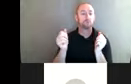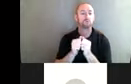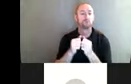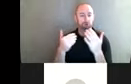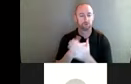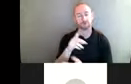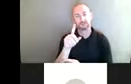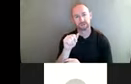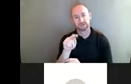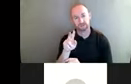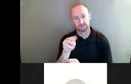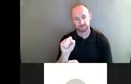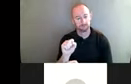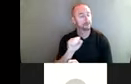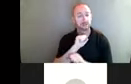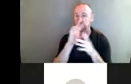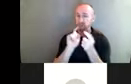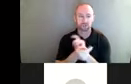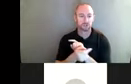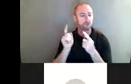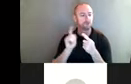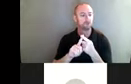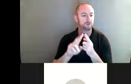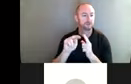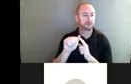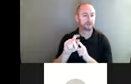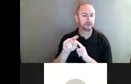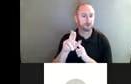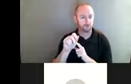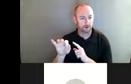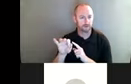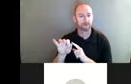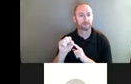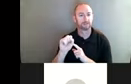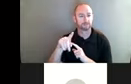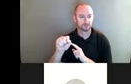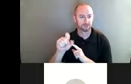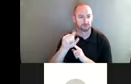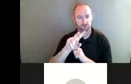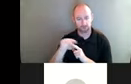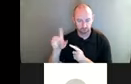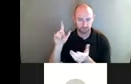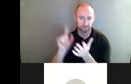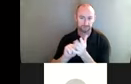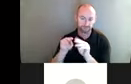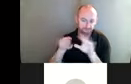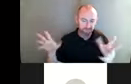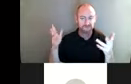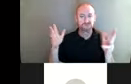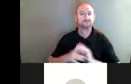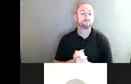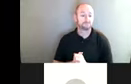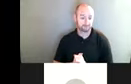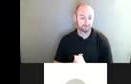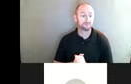datums. Nothing will change until NatRef and SPCS 2022 are out and published. And really, that's